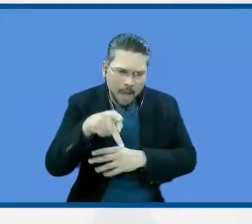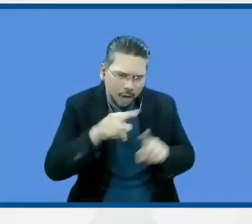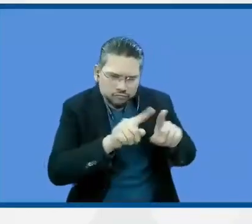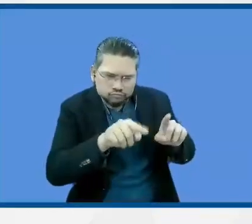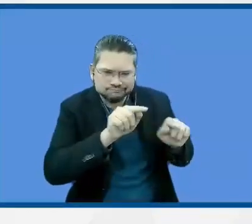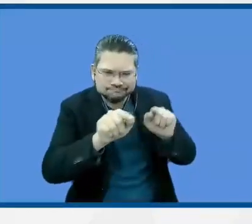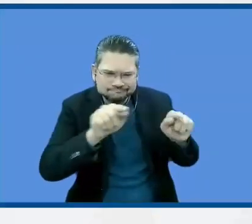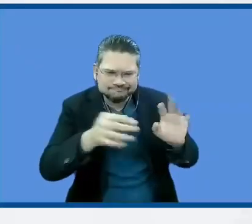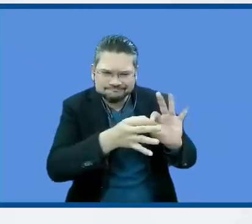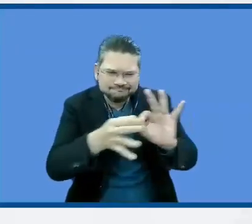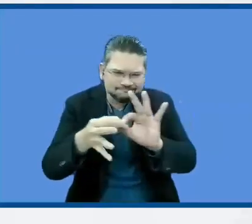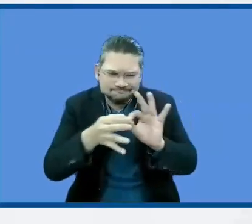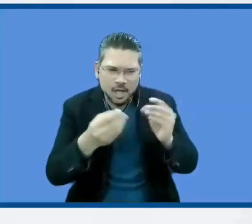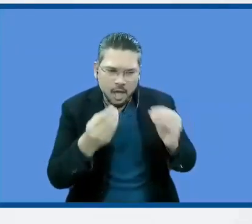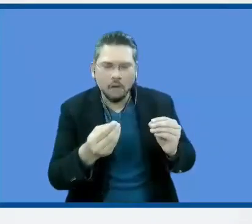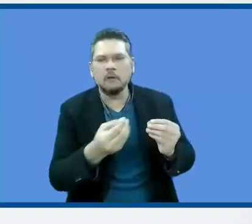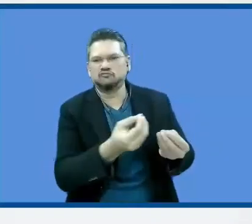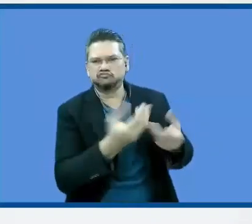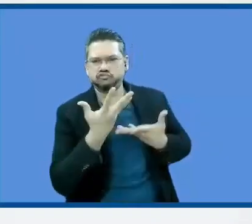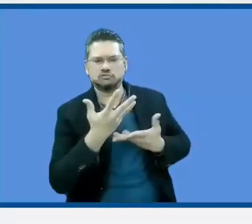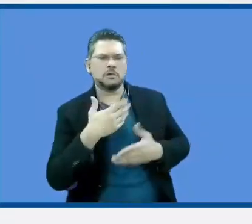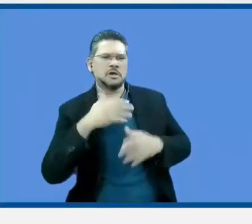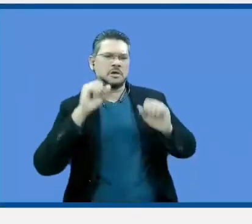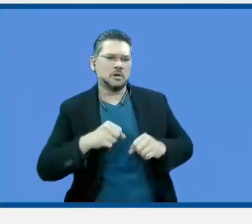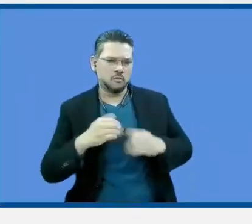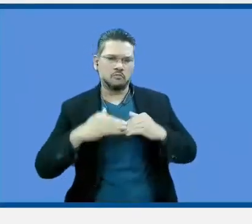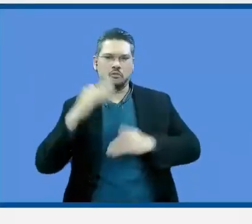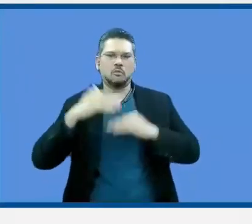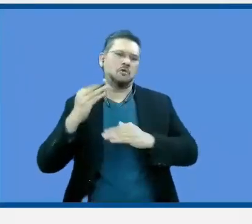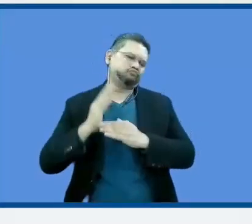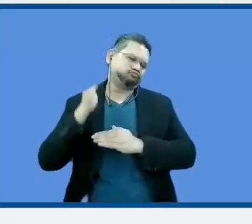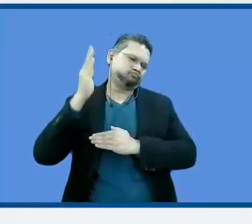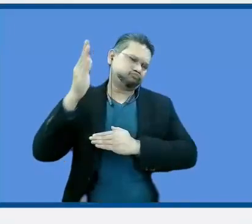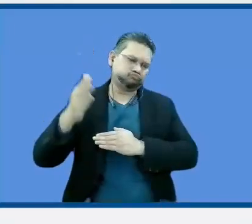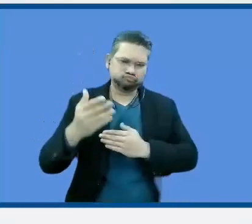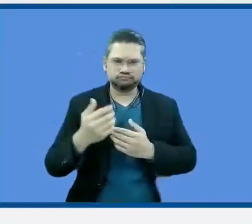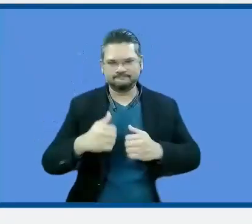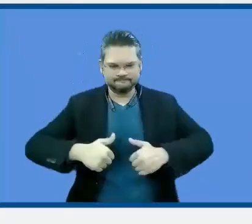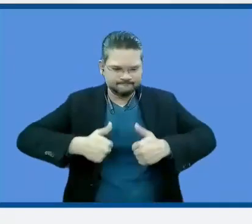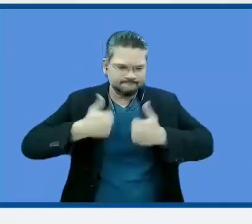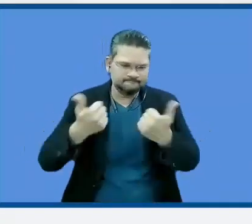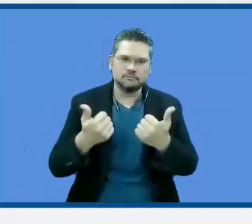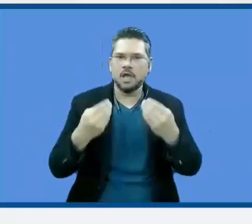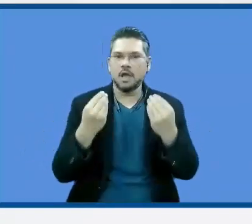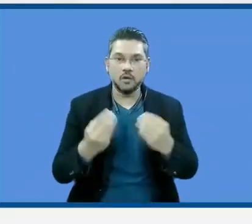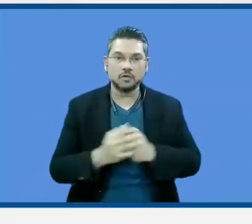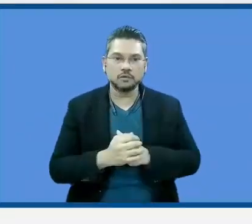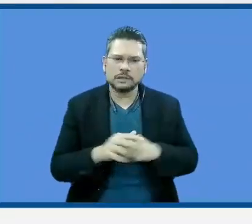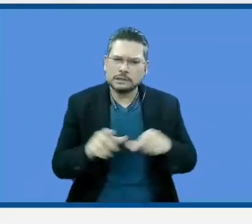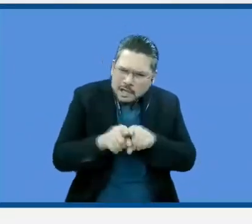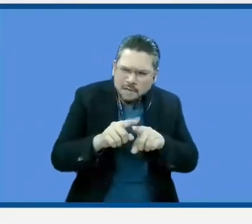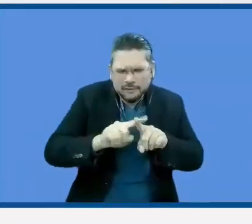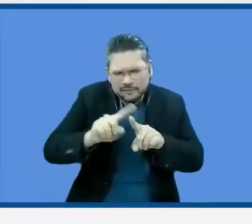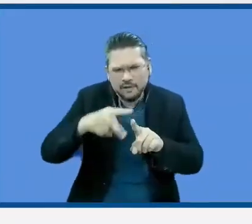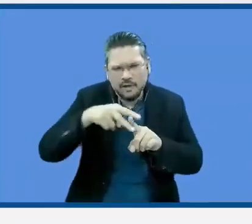also more structural long-term recovery. There are other potential tools which are out there in terms of data